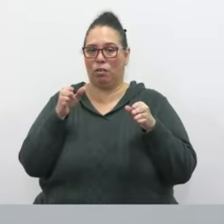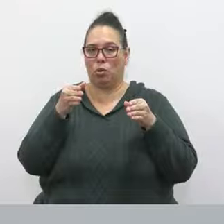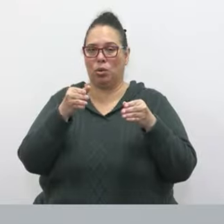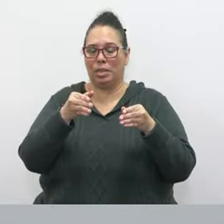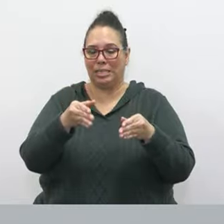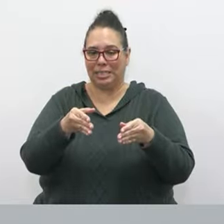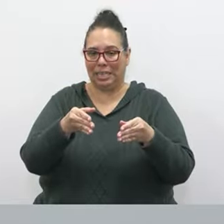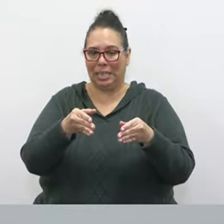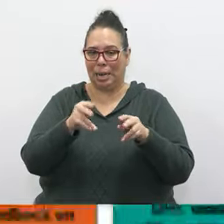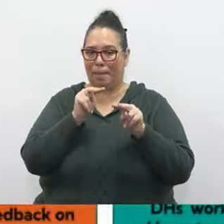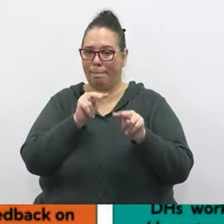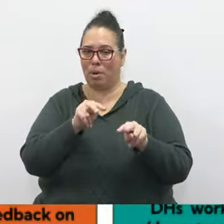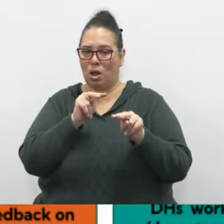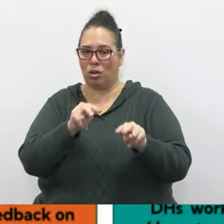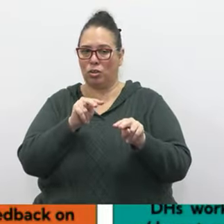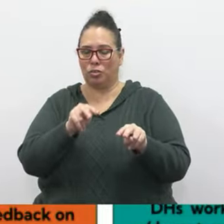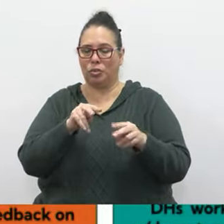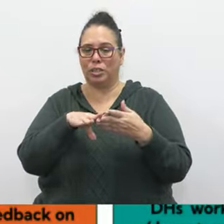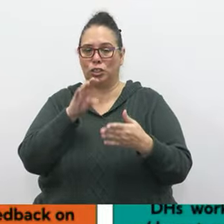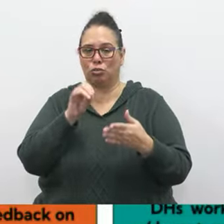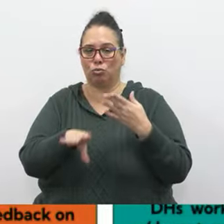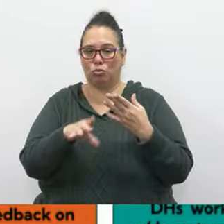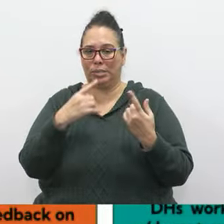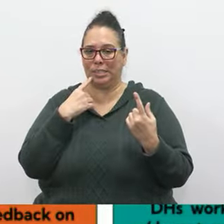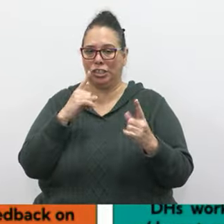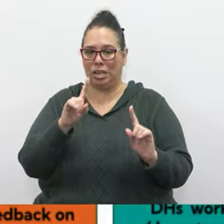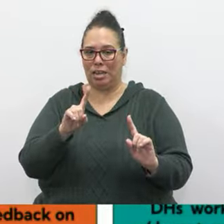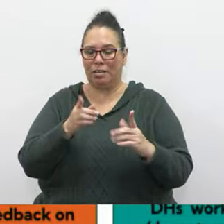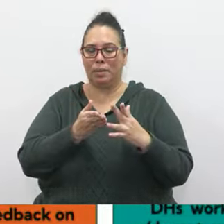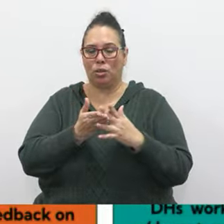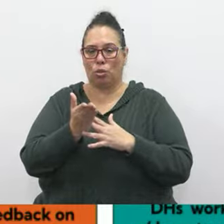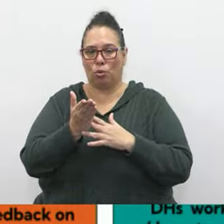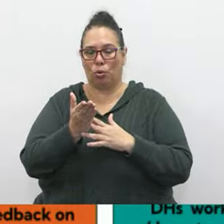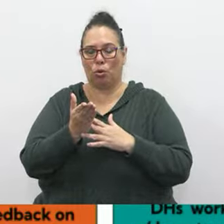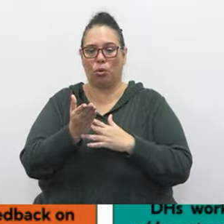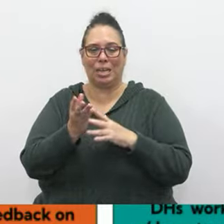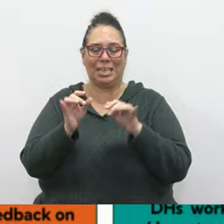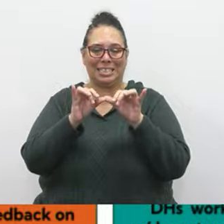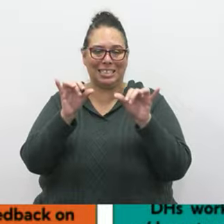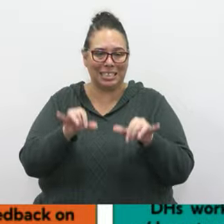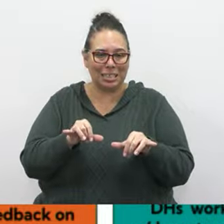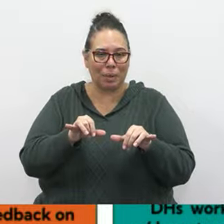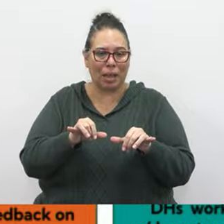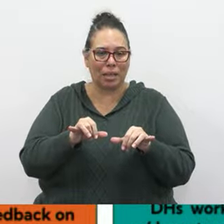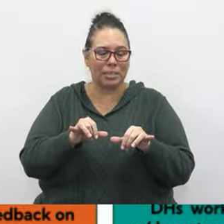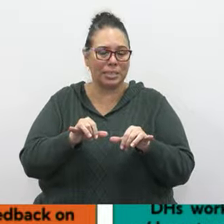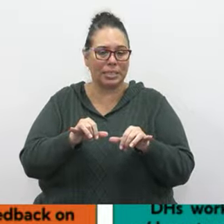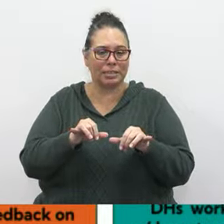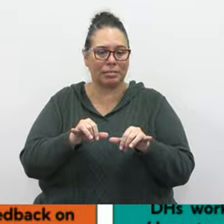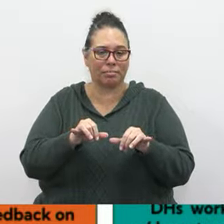on monitoring student achievement through a systemized